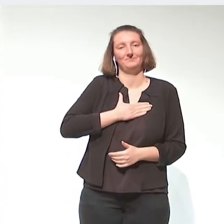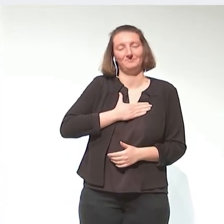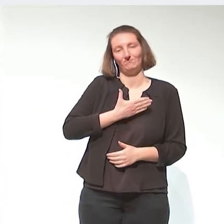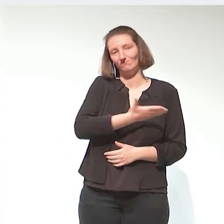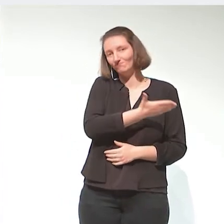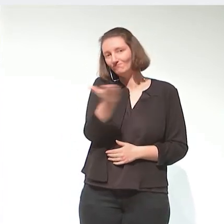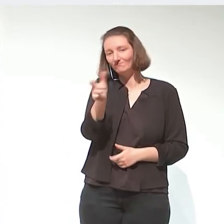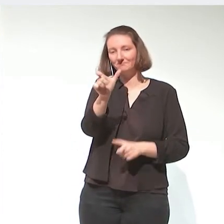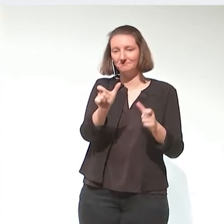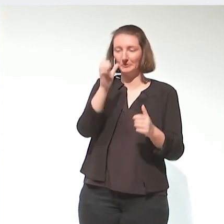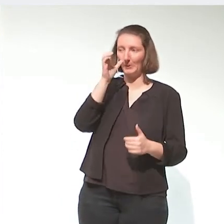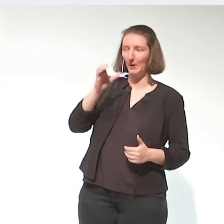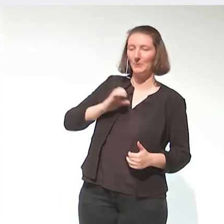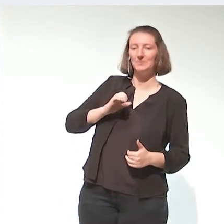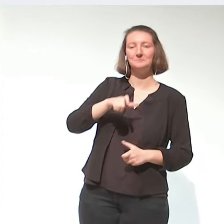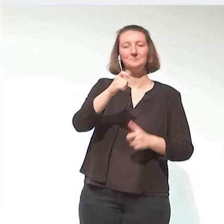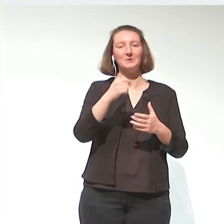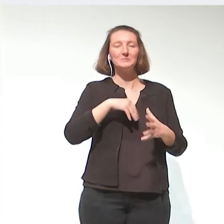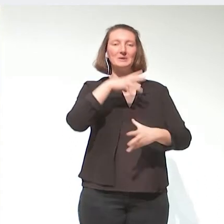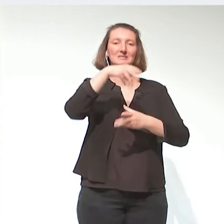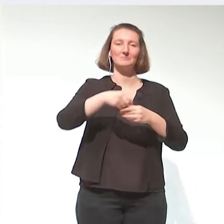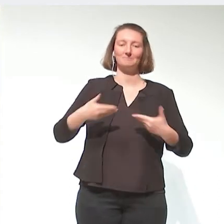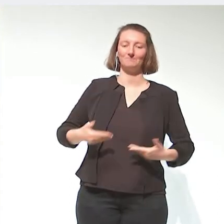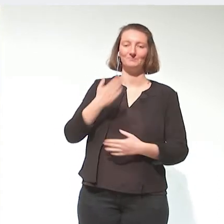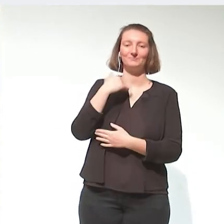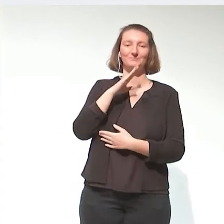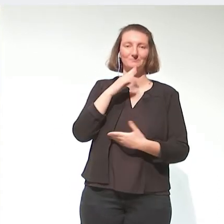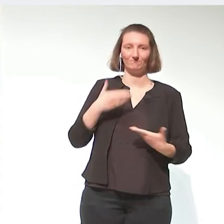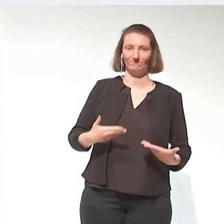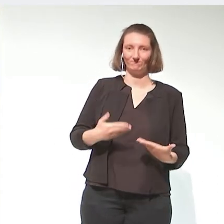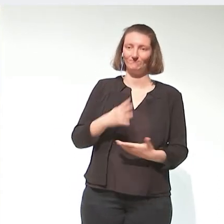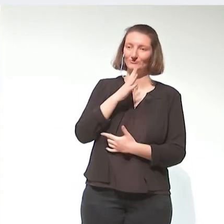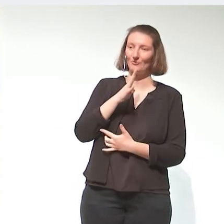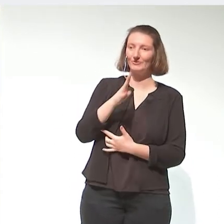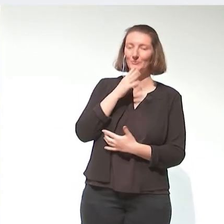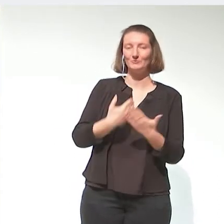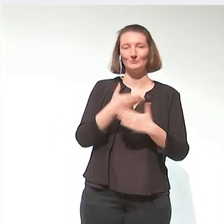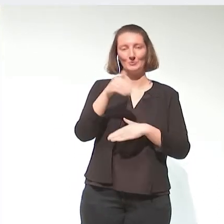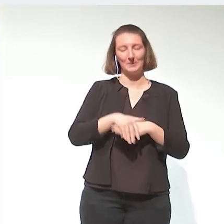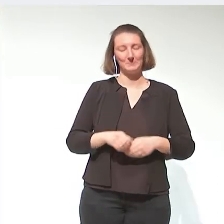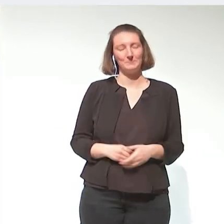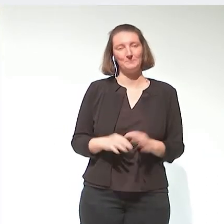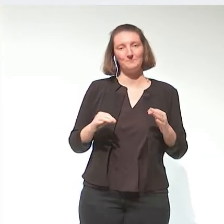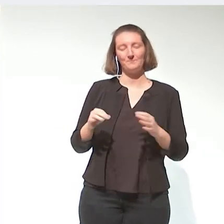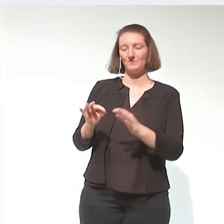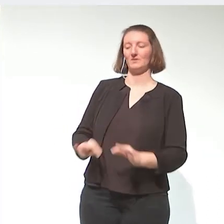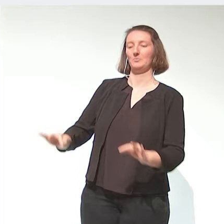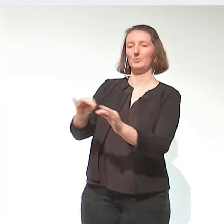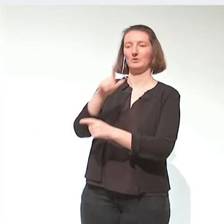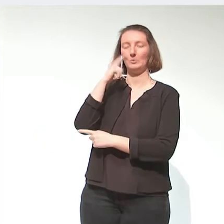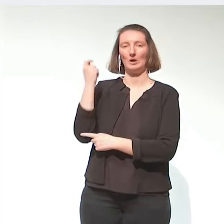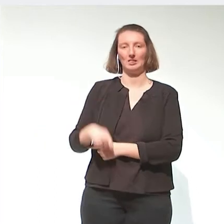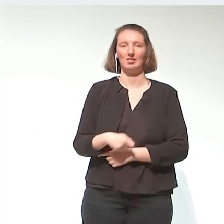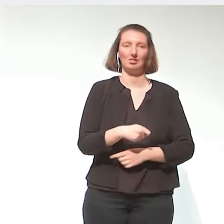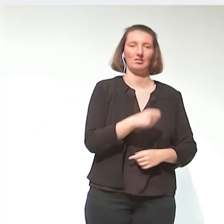in the light of the Russian invasion on Ukraine, we must pay attention